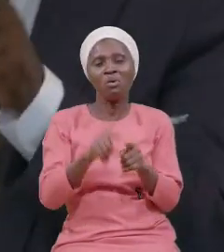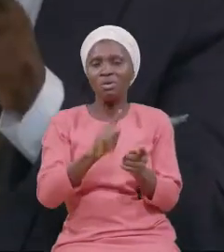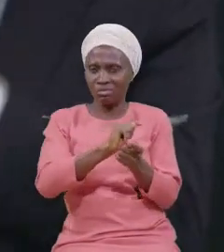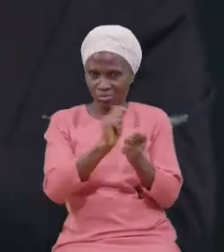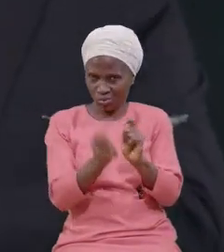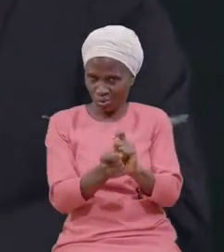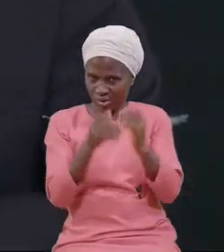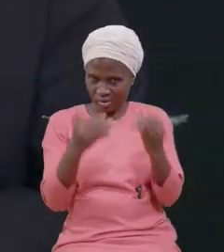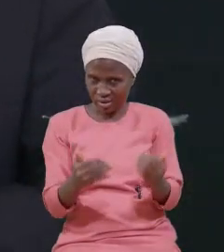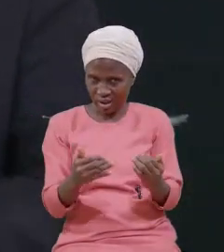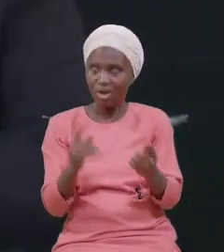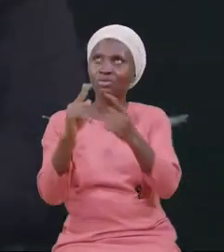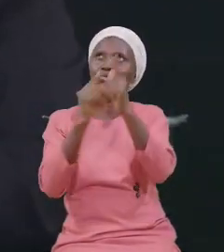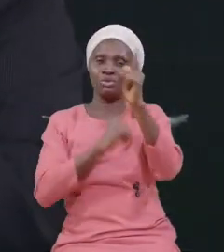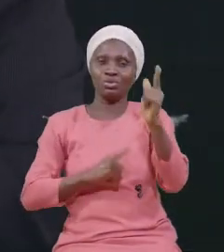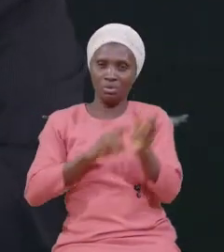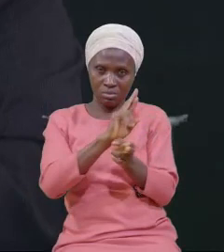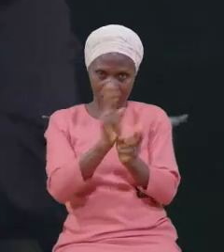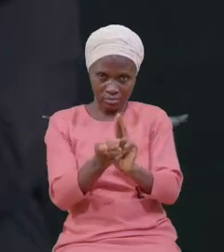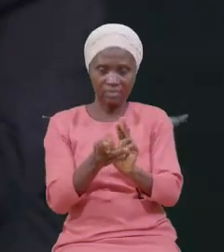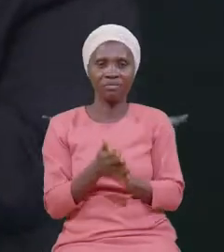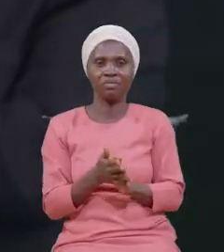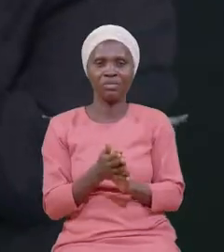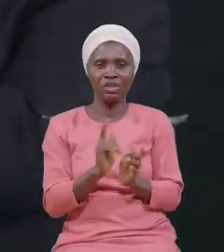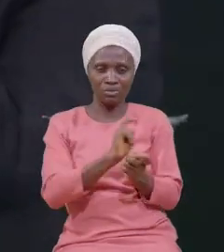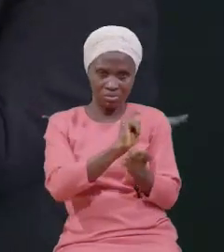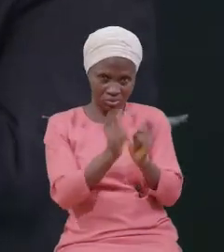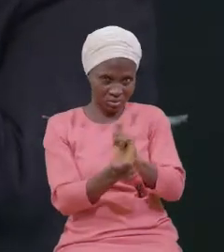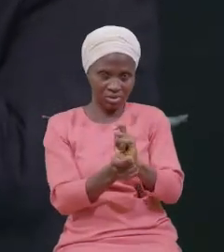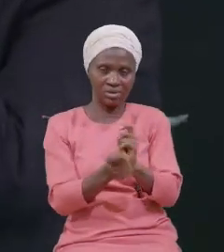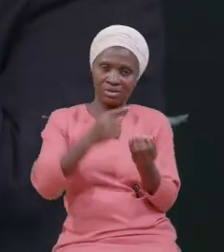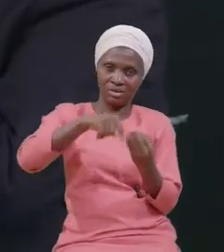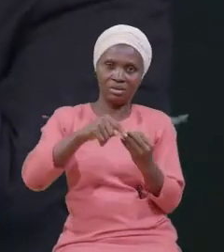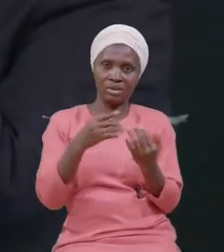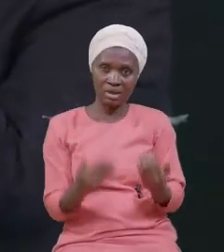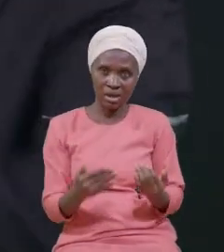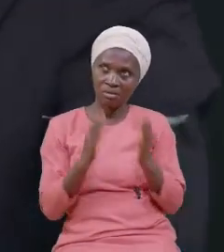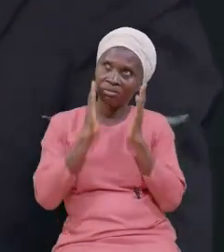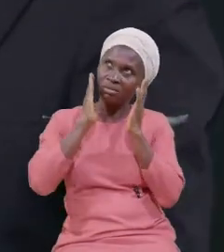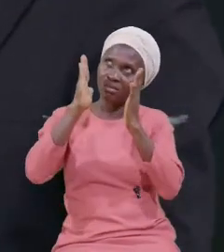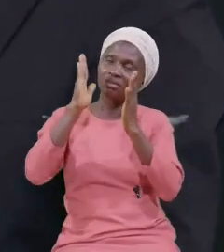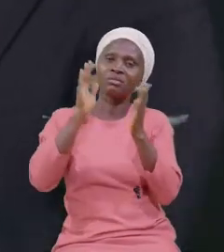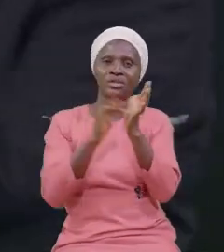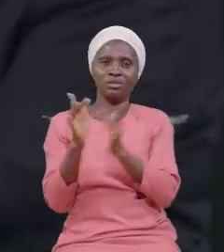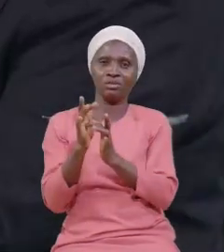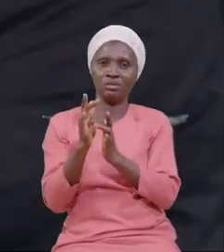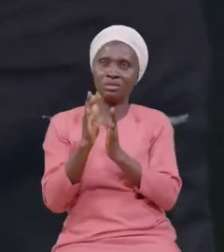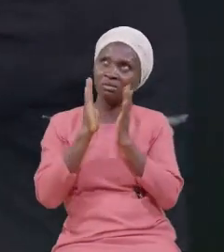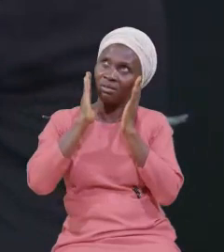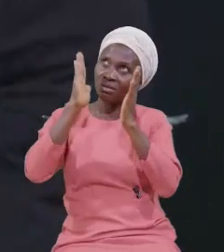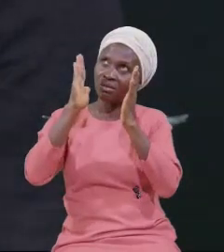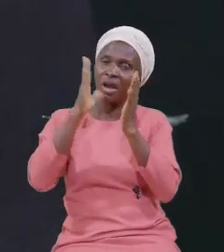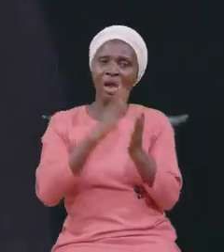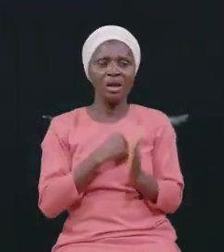Lord. Repent, turn around, look at Jesus face to face, and see that he,